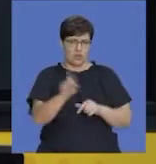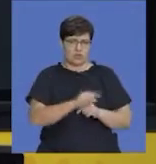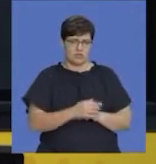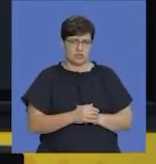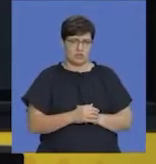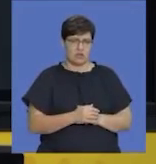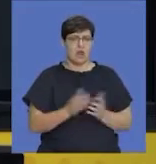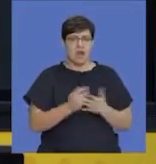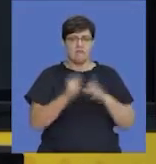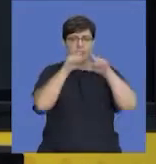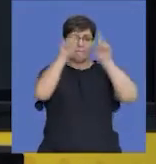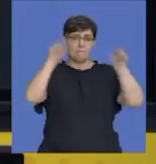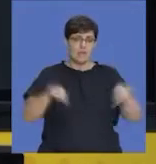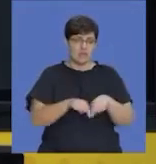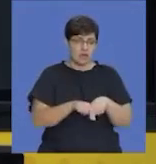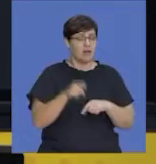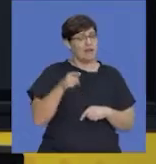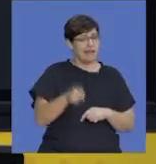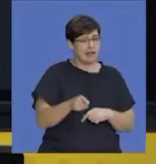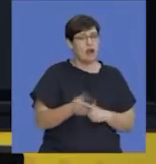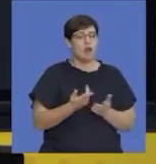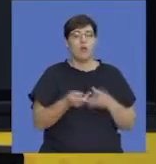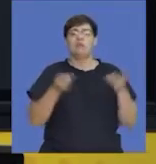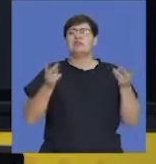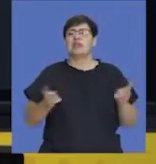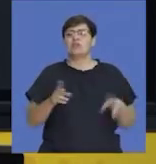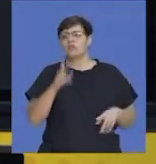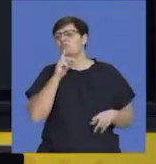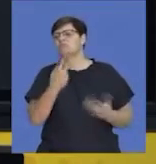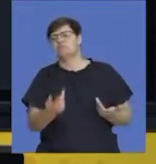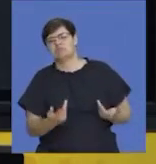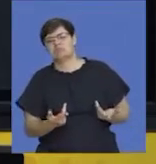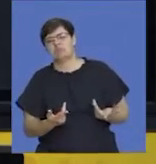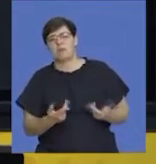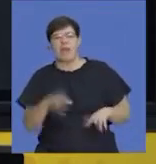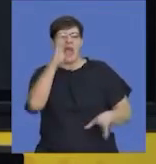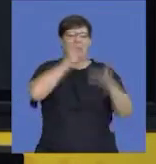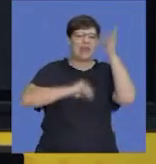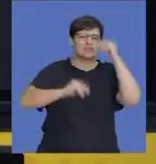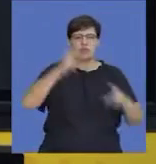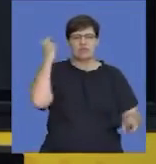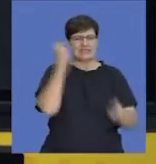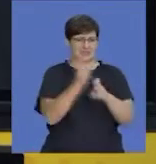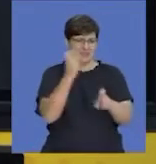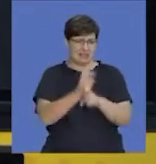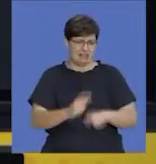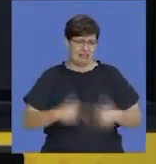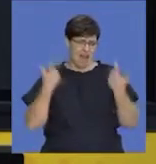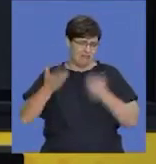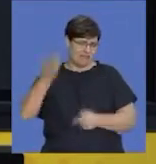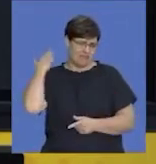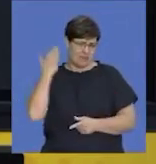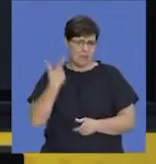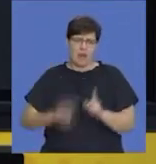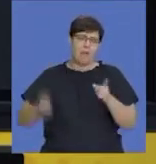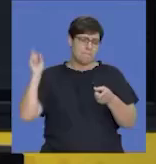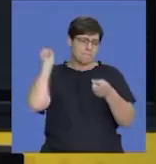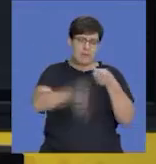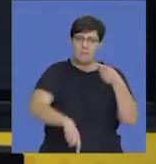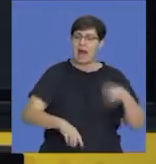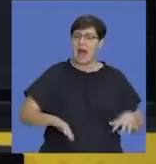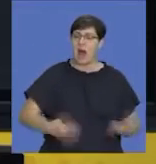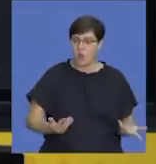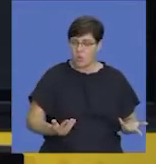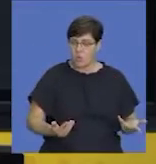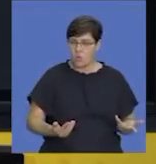were to attempt a picture of this nature, naturally you could talk about how you've experienced difficulties in your life and you've overcome them,